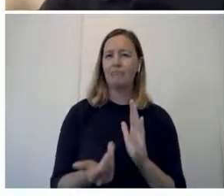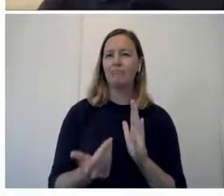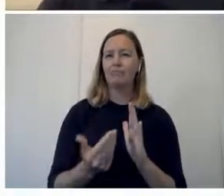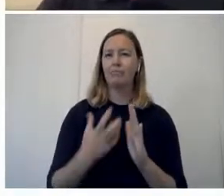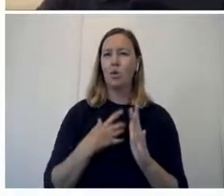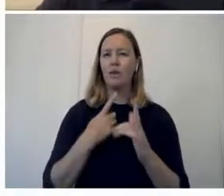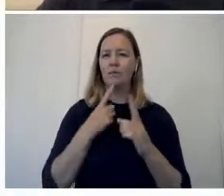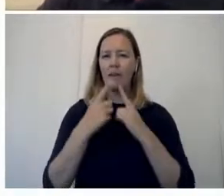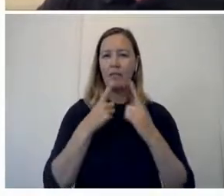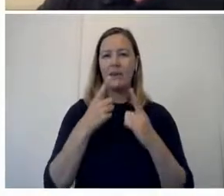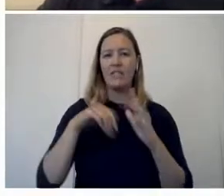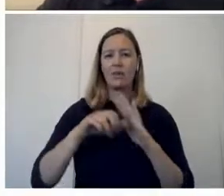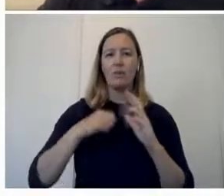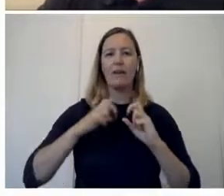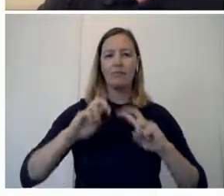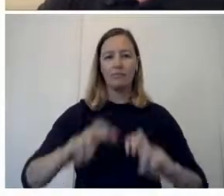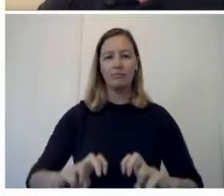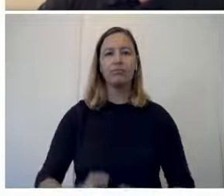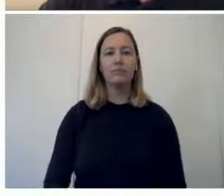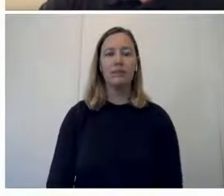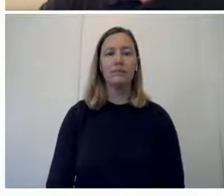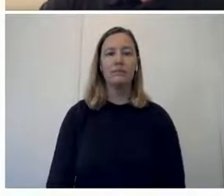Now,